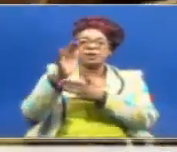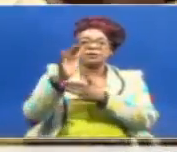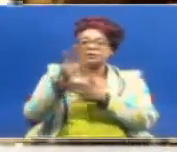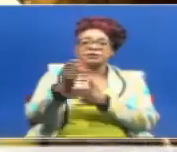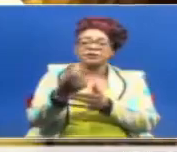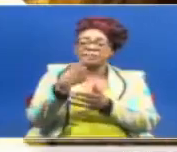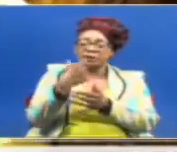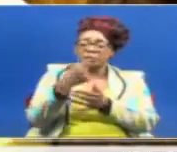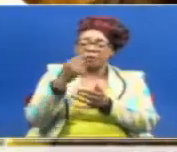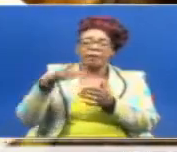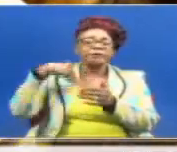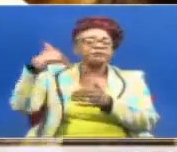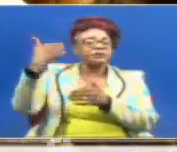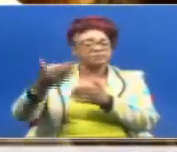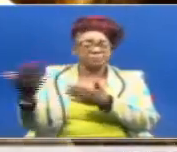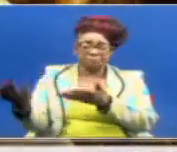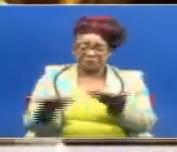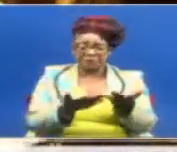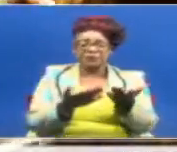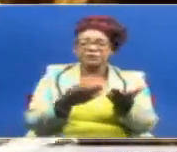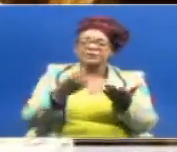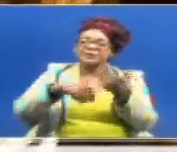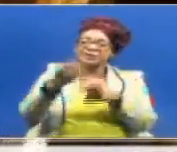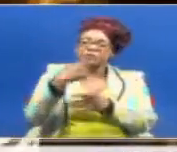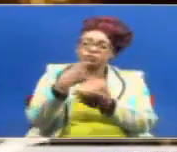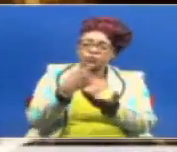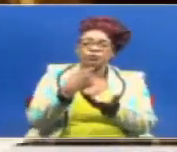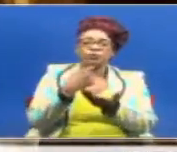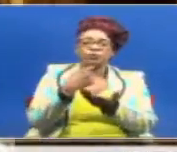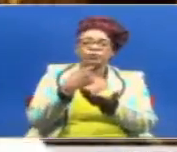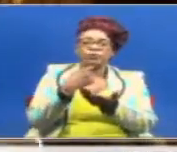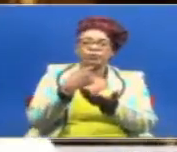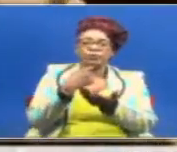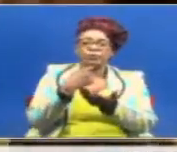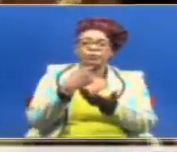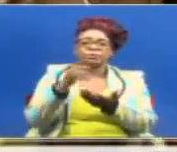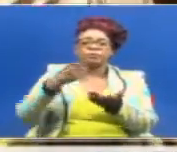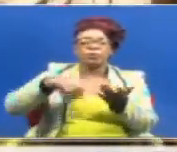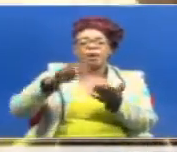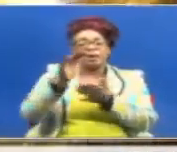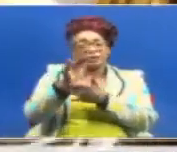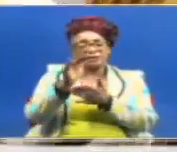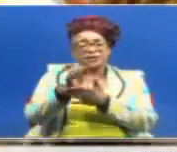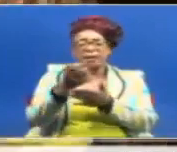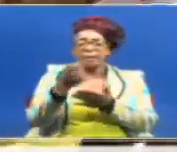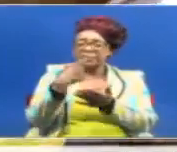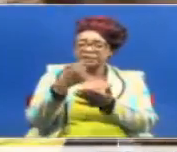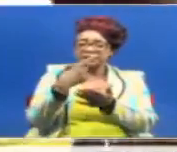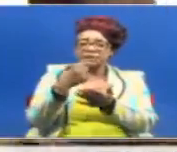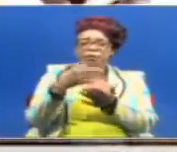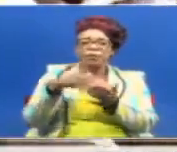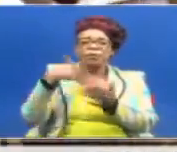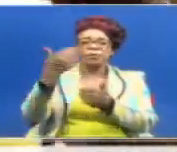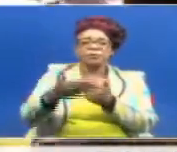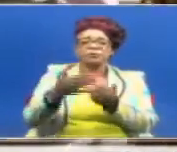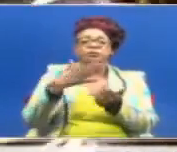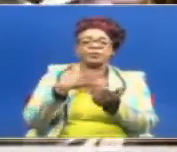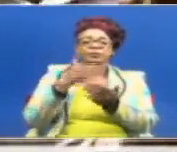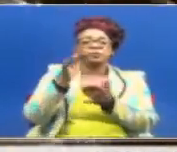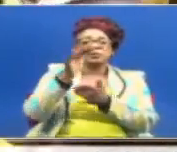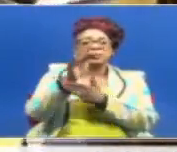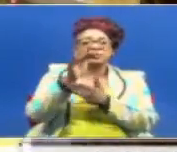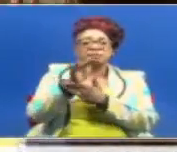siku inaletwa hapa inahusiwa nani? Inahusiwa nani? Sisi tunauliza lemlem hii dawa inakuja. Haya, tunataka tuulize huyu jamaa